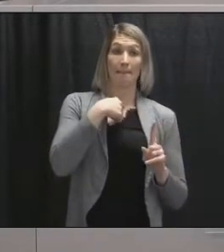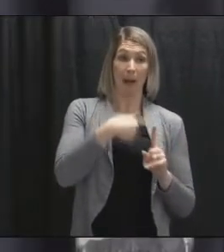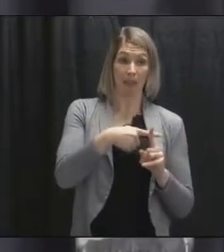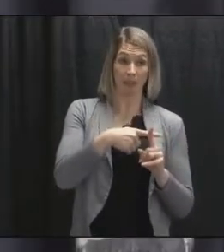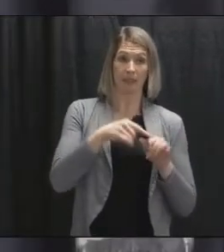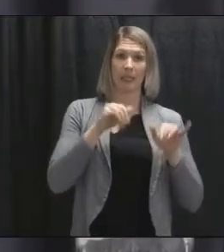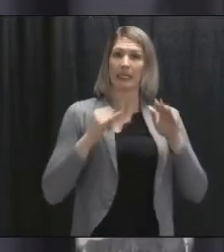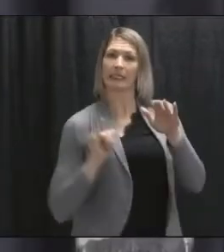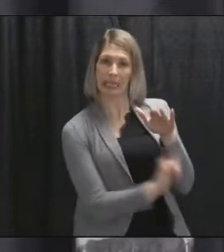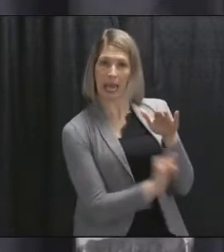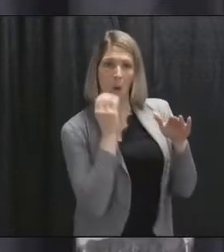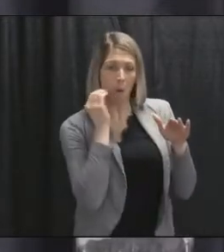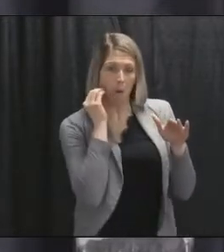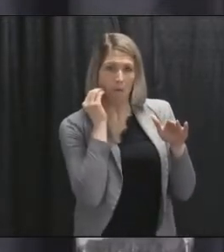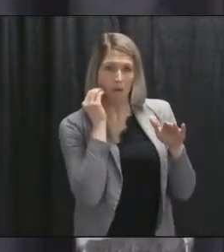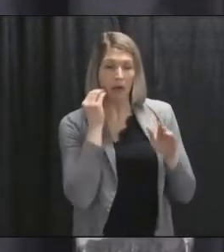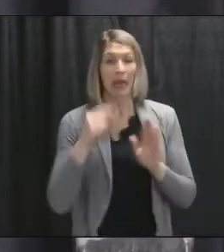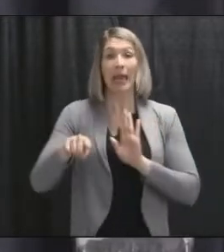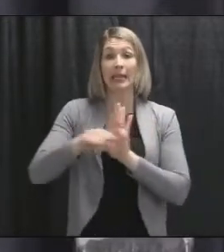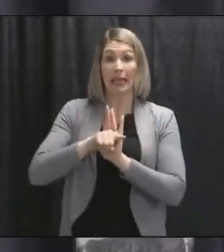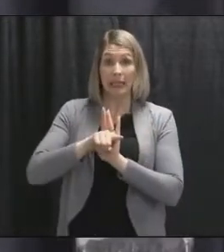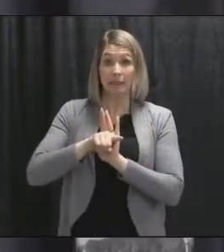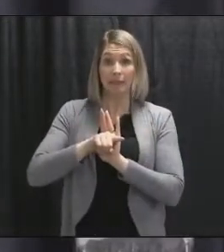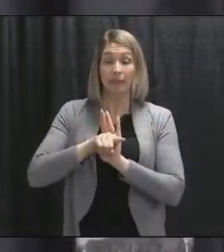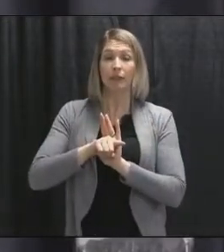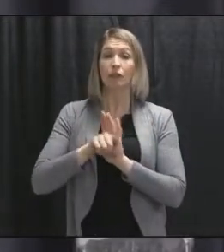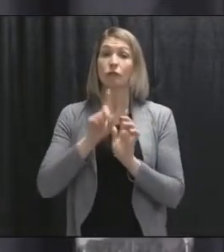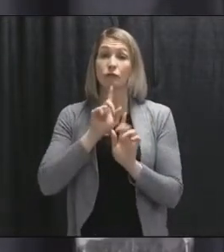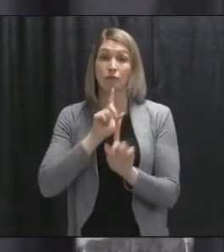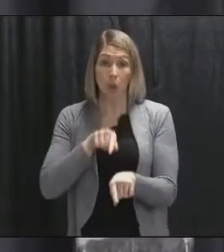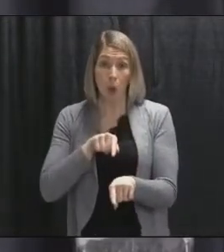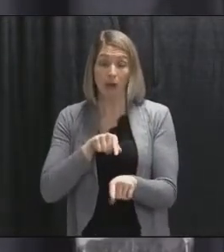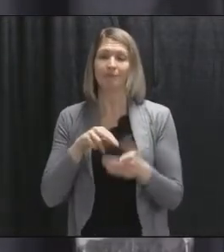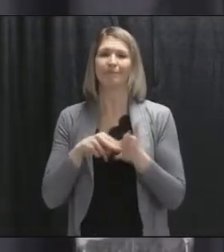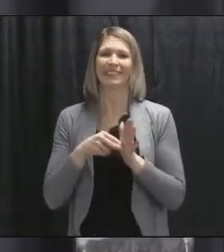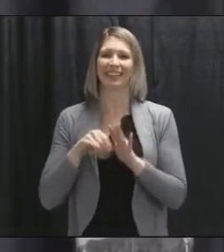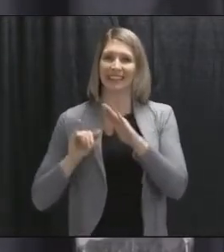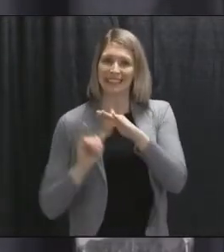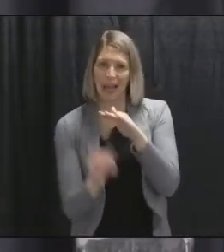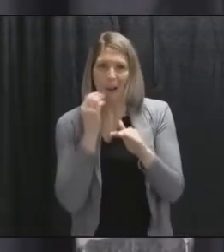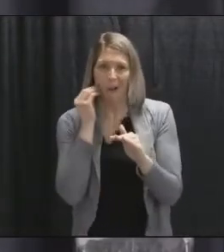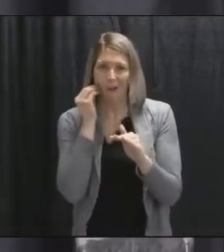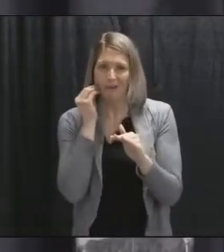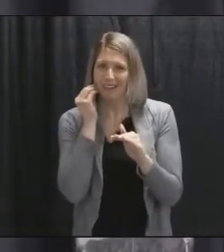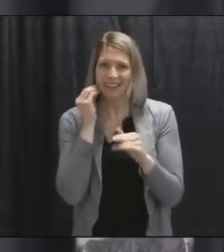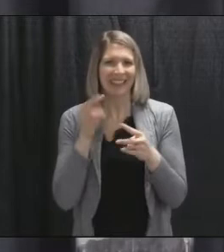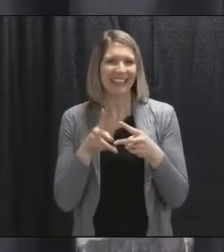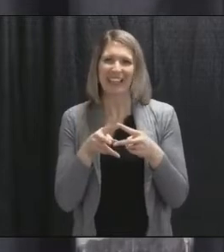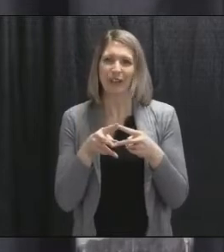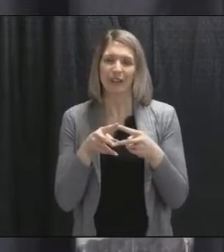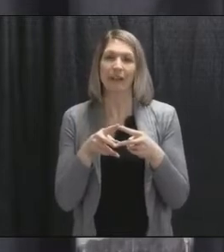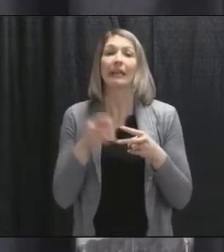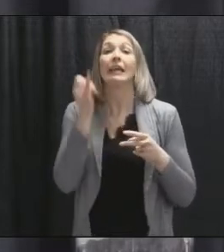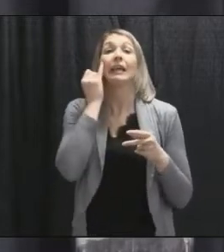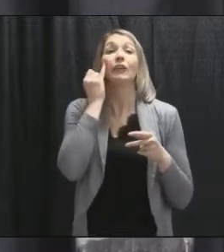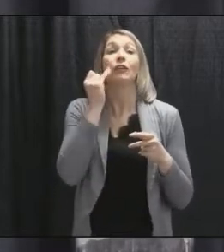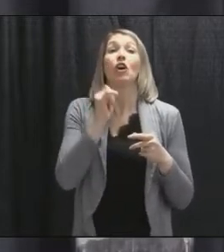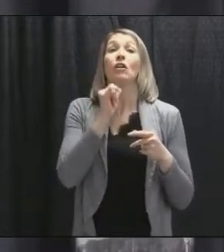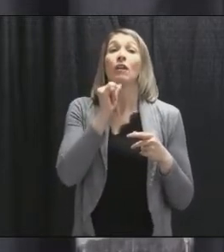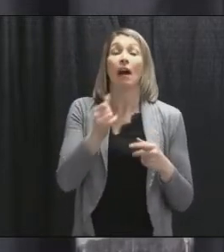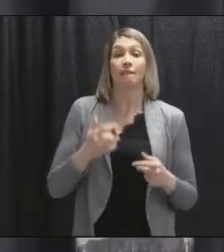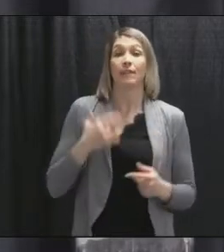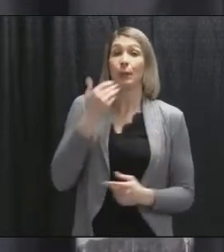we've underlined it all with the fact that particularly for essential workers, but really for any worker, if you are not feeling well, do